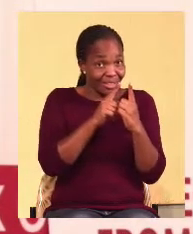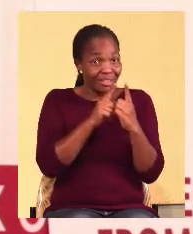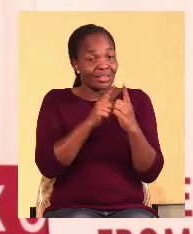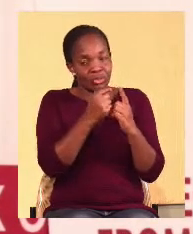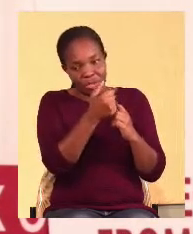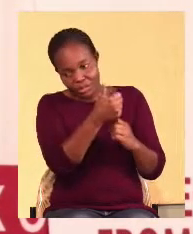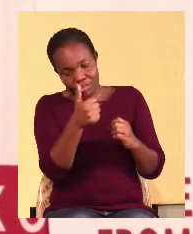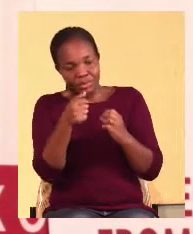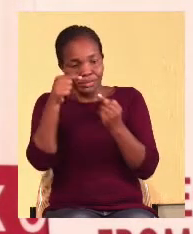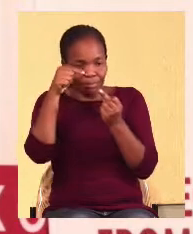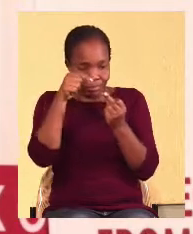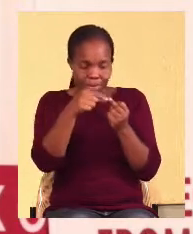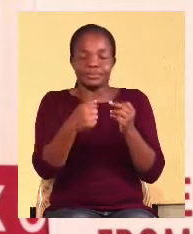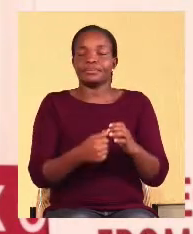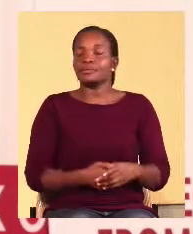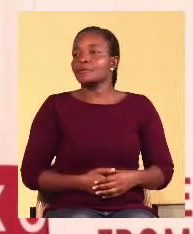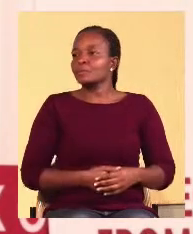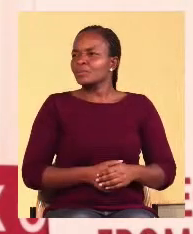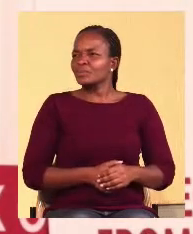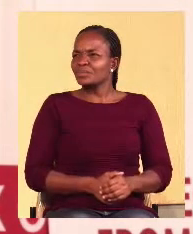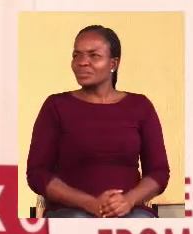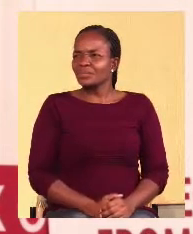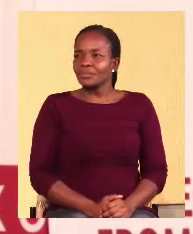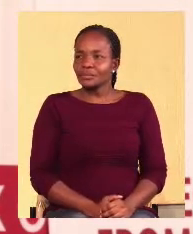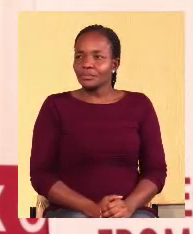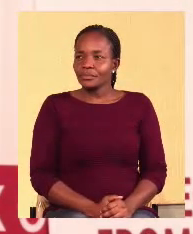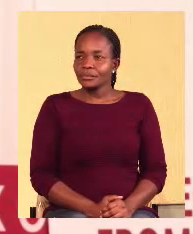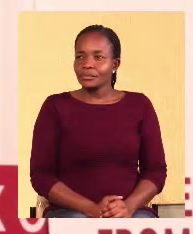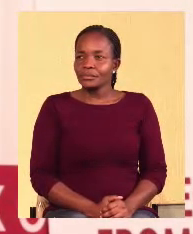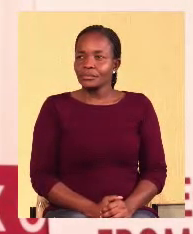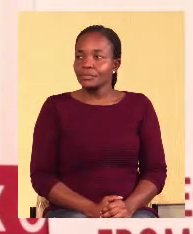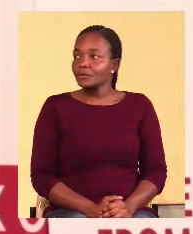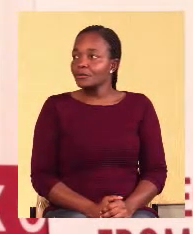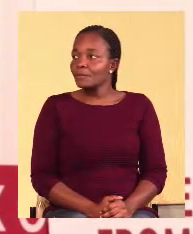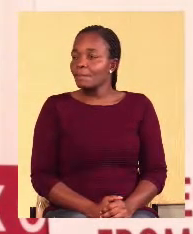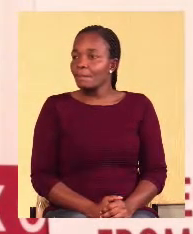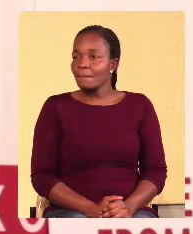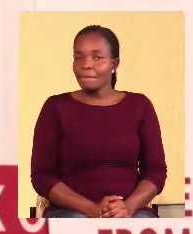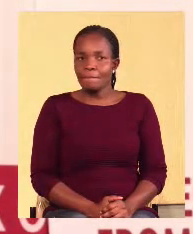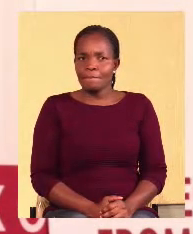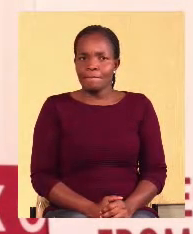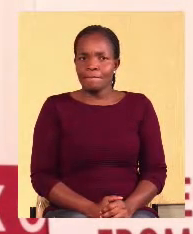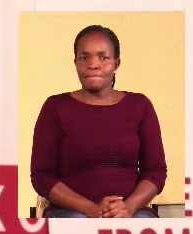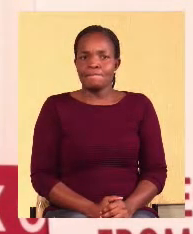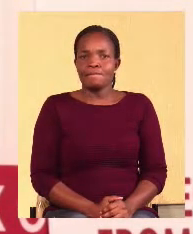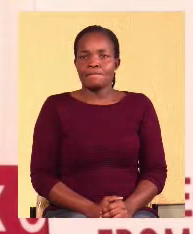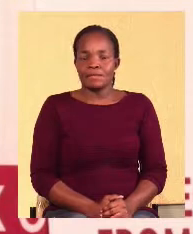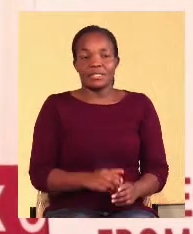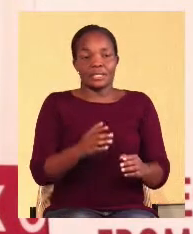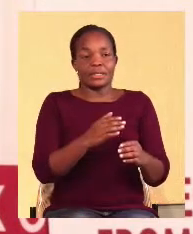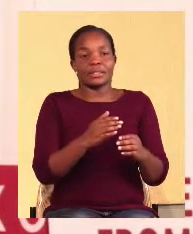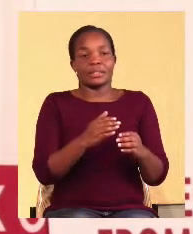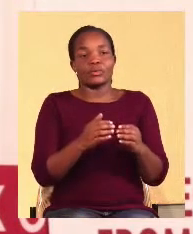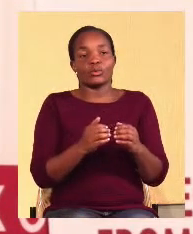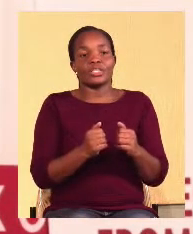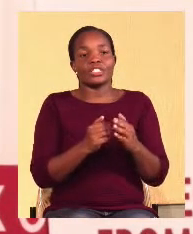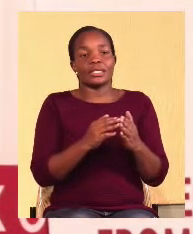So this is now one of the undertakings which we are going to carry out as from next week. We are now doing